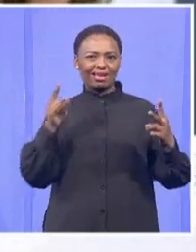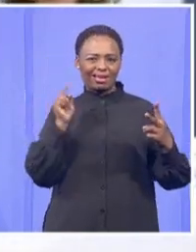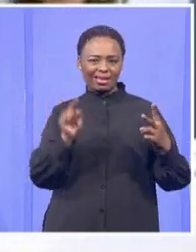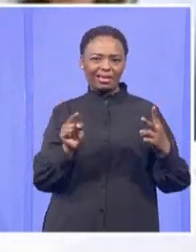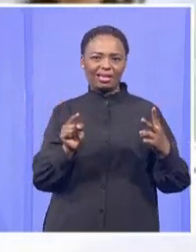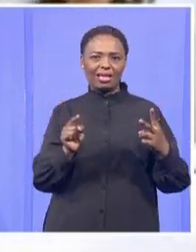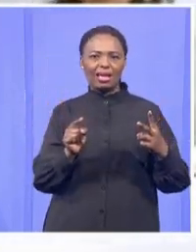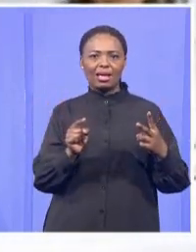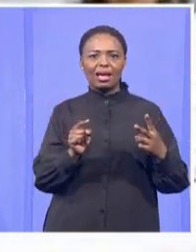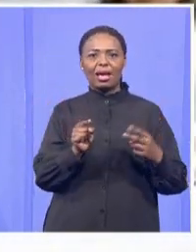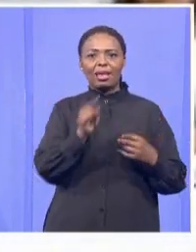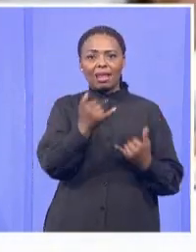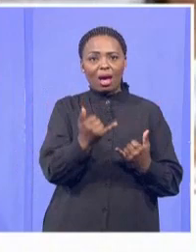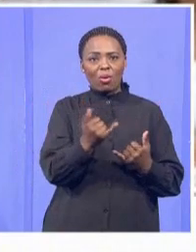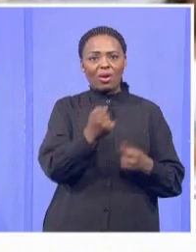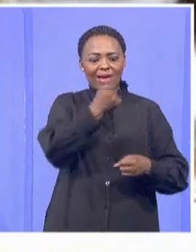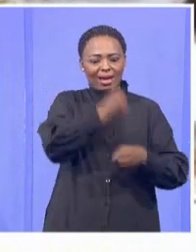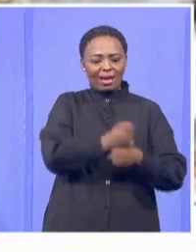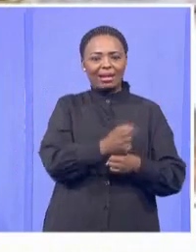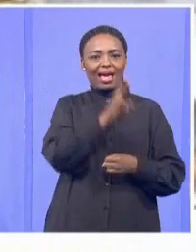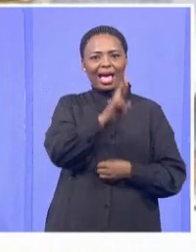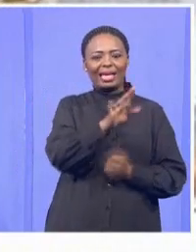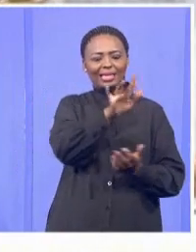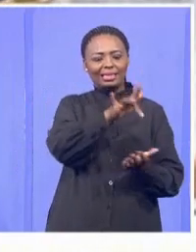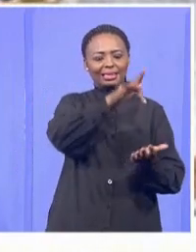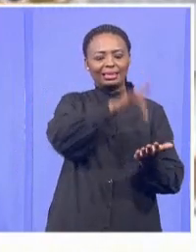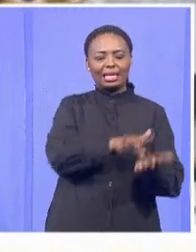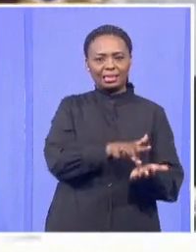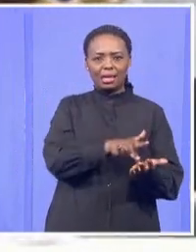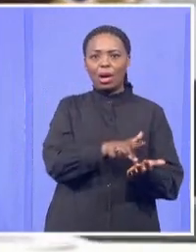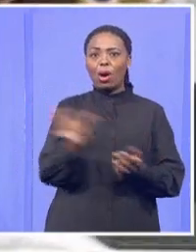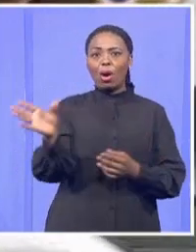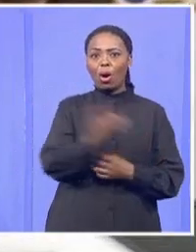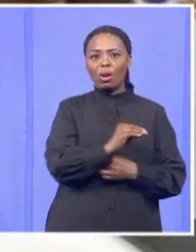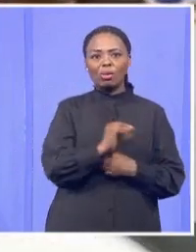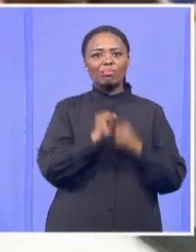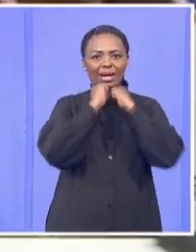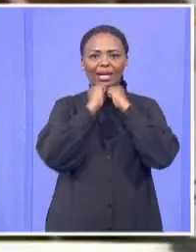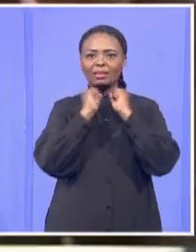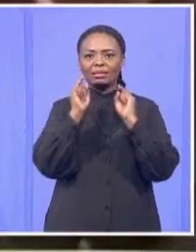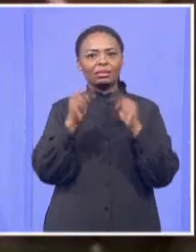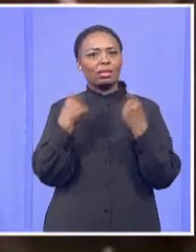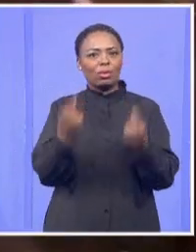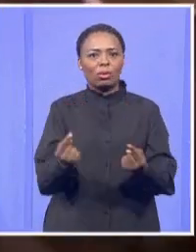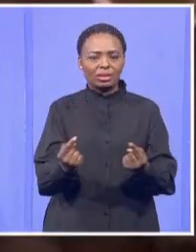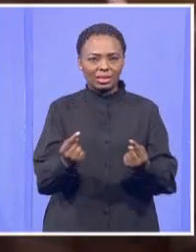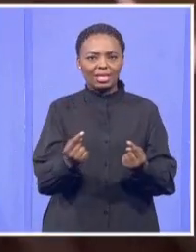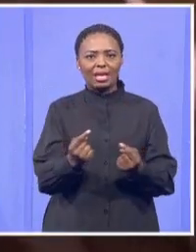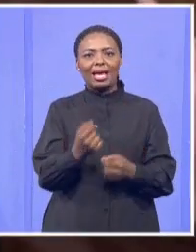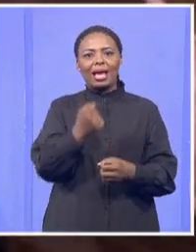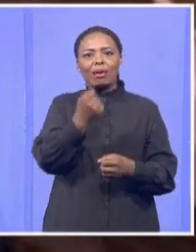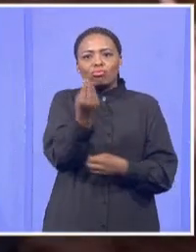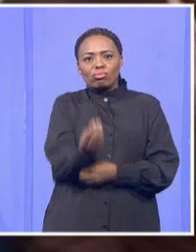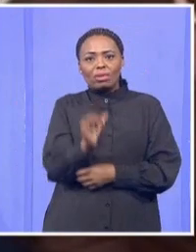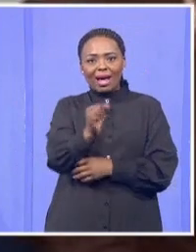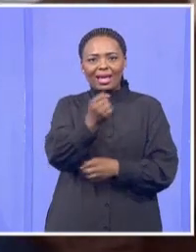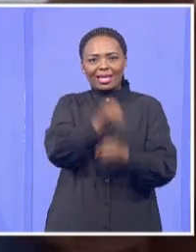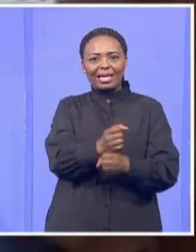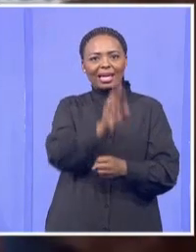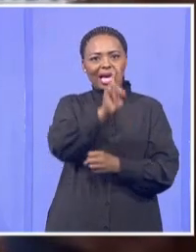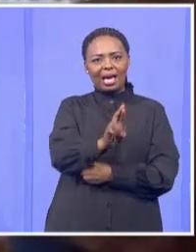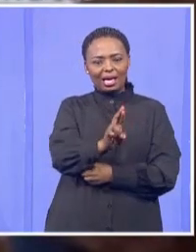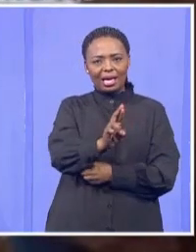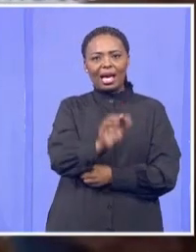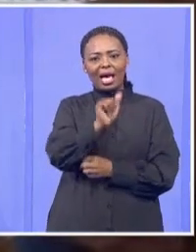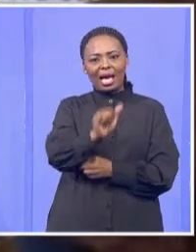grade R center. Take for an example, your child grade R is Acacia